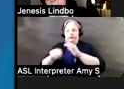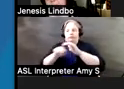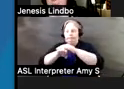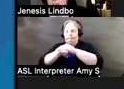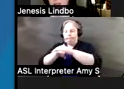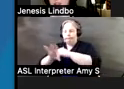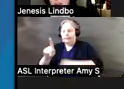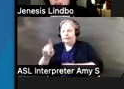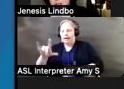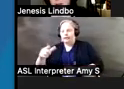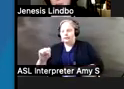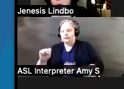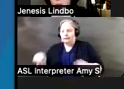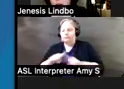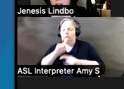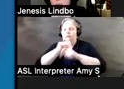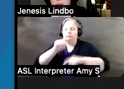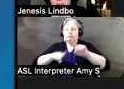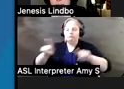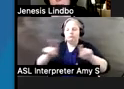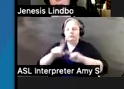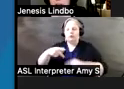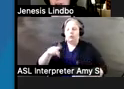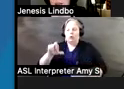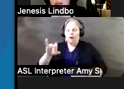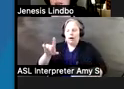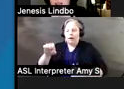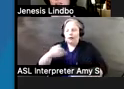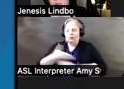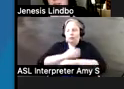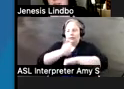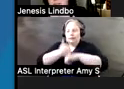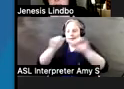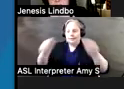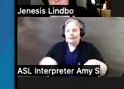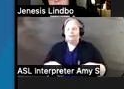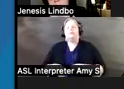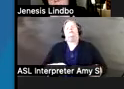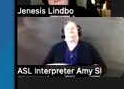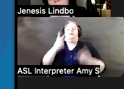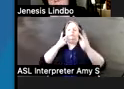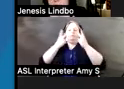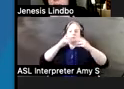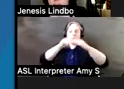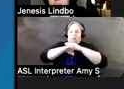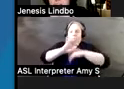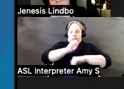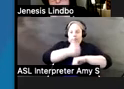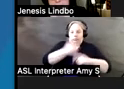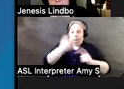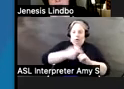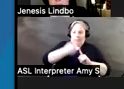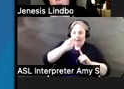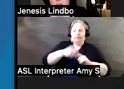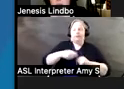settings. There are different profile presets. So there is a vision accessibility preset,